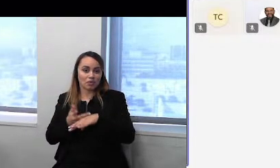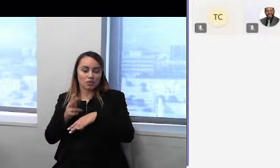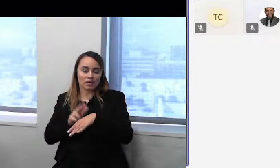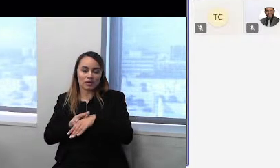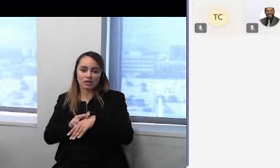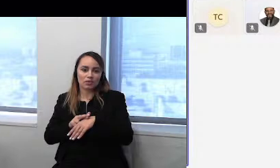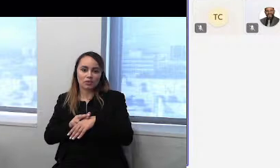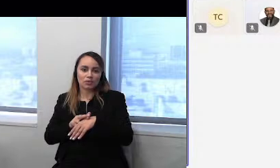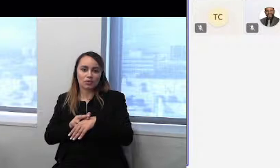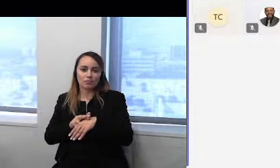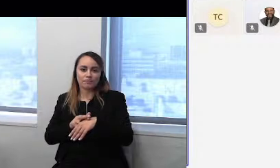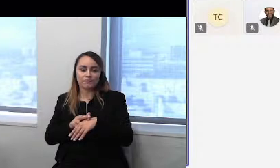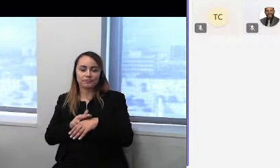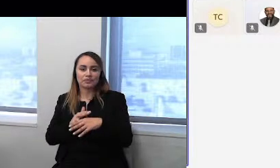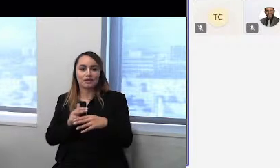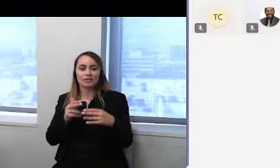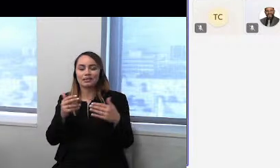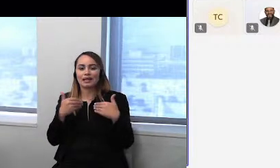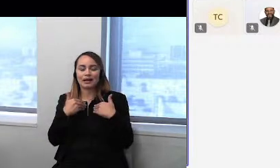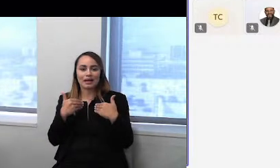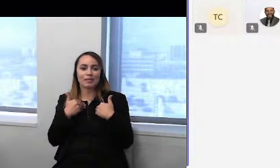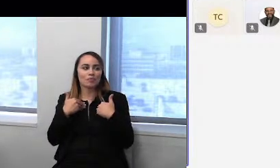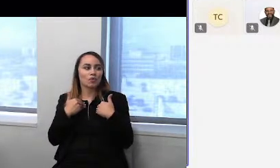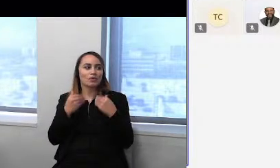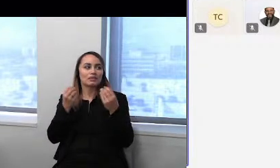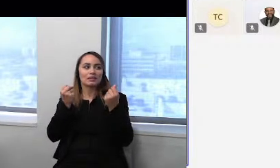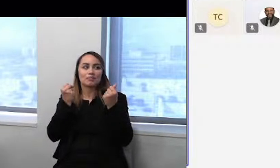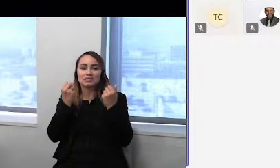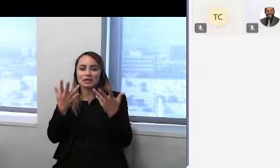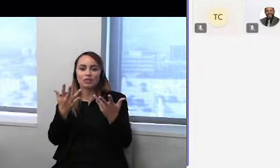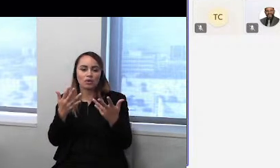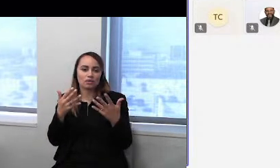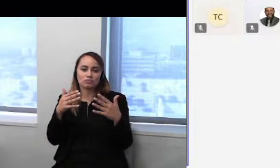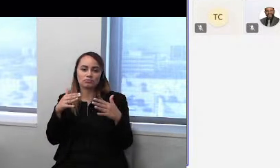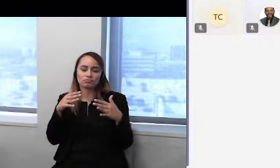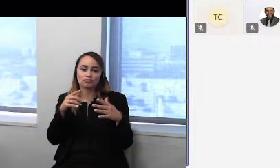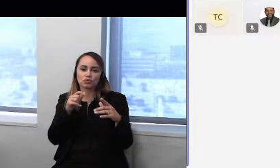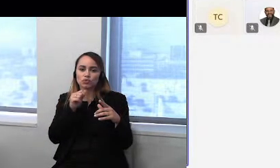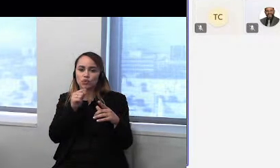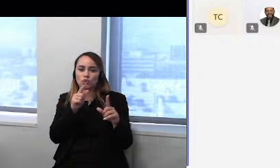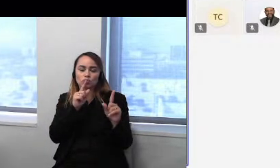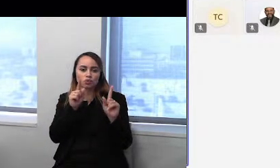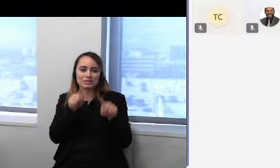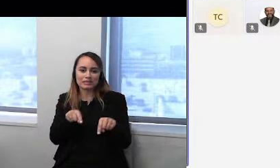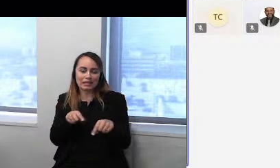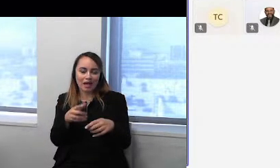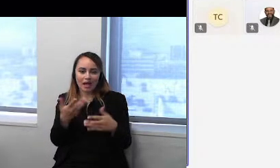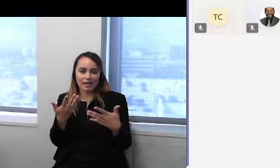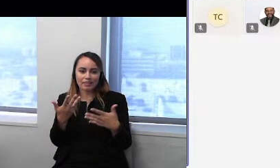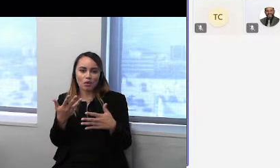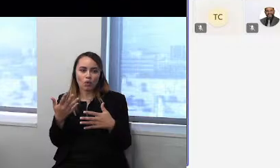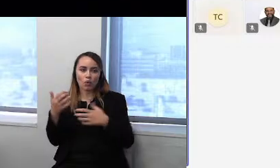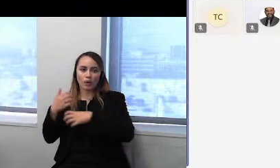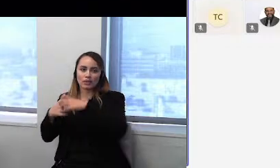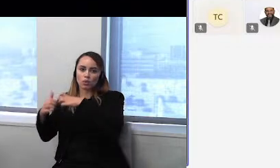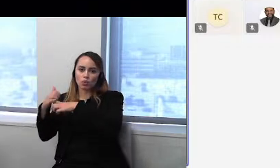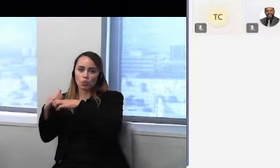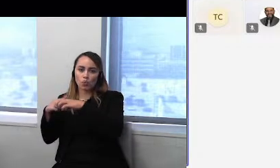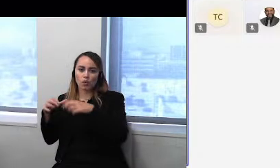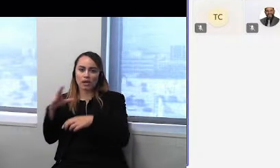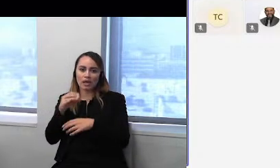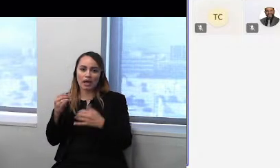unsolicited, there's not a structured way. We're looking to see the PREP to provide direction on it and having that structure. So I say